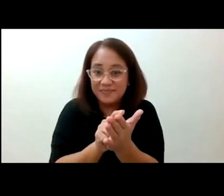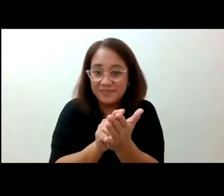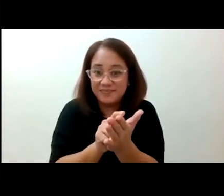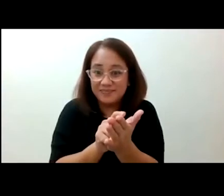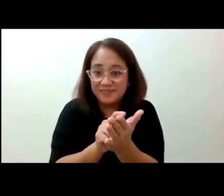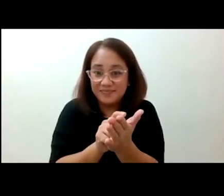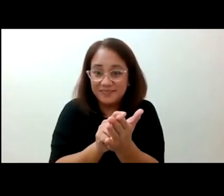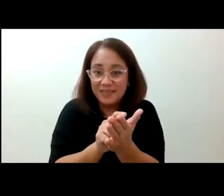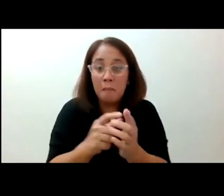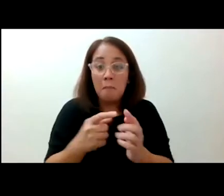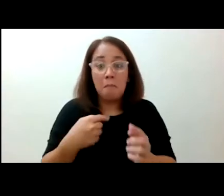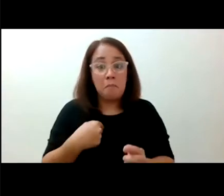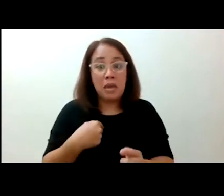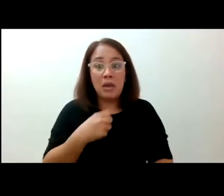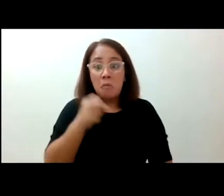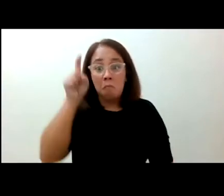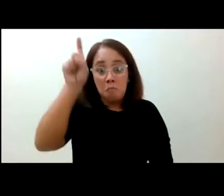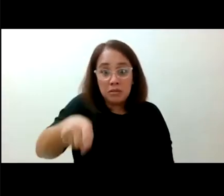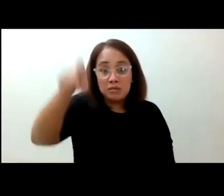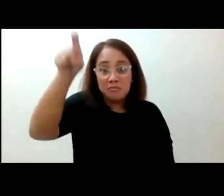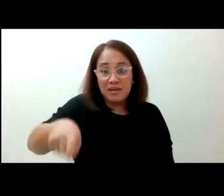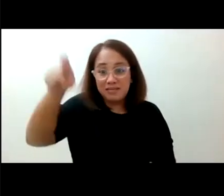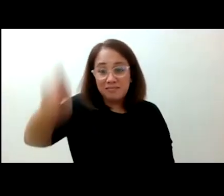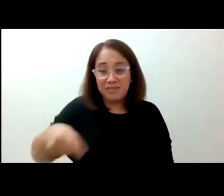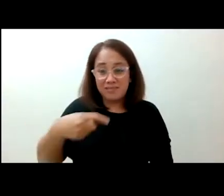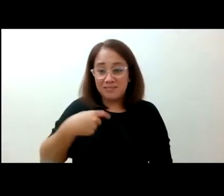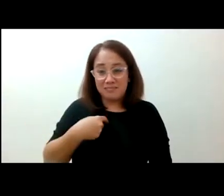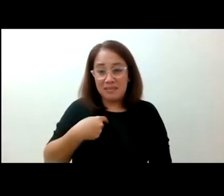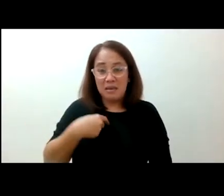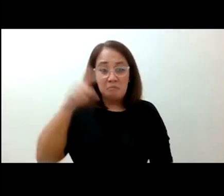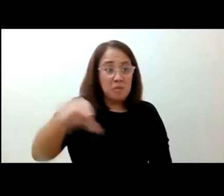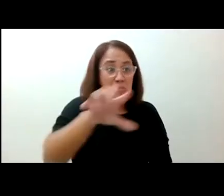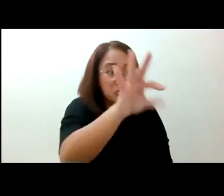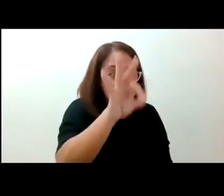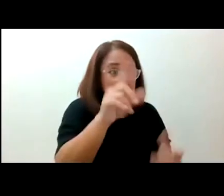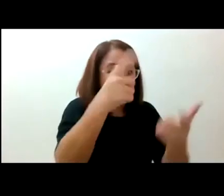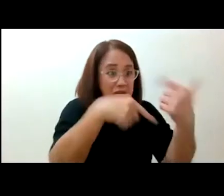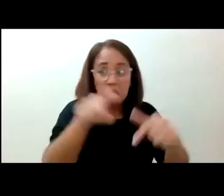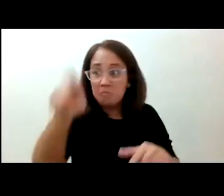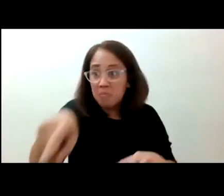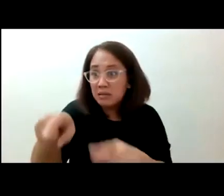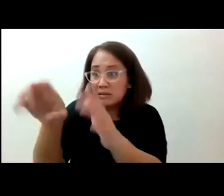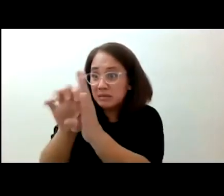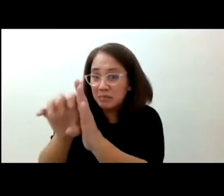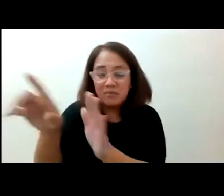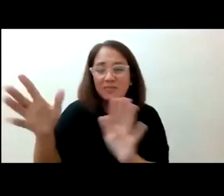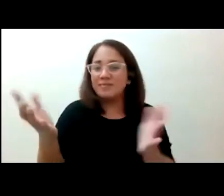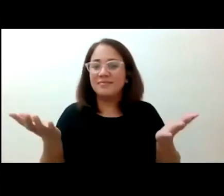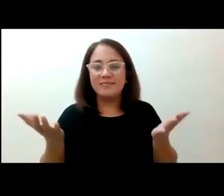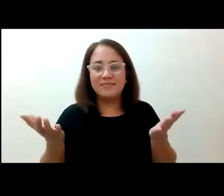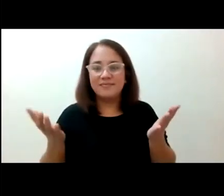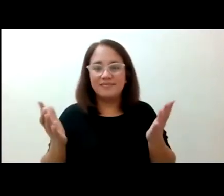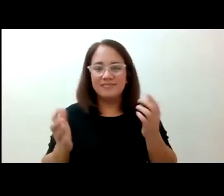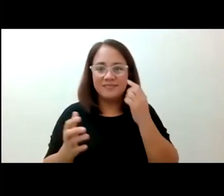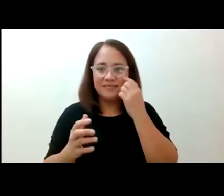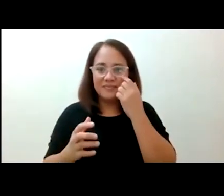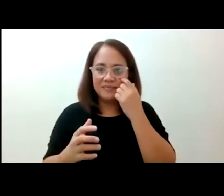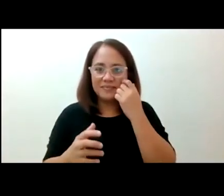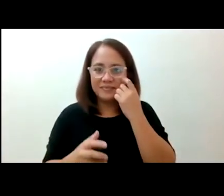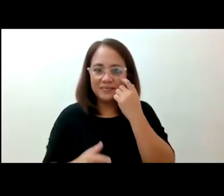But I don't tell you, oh, you should pick this sign or you should pick that example. So the answer is